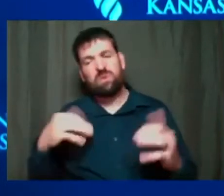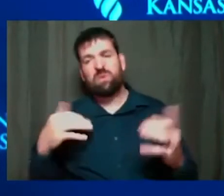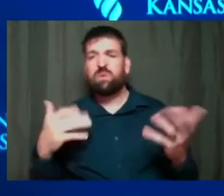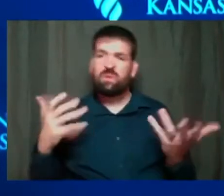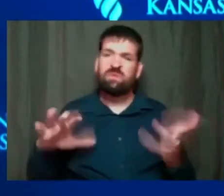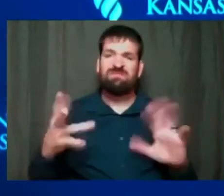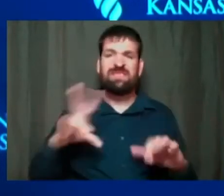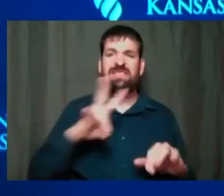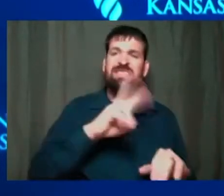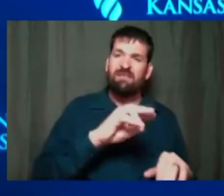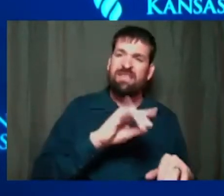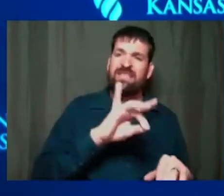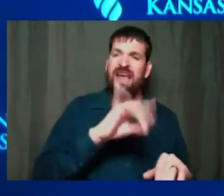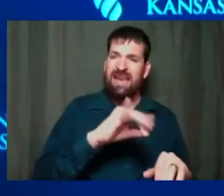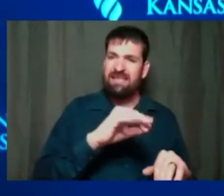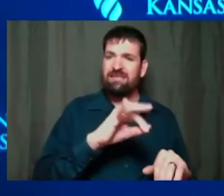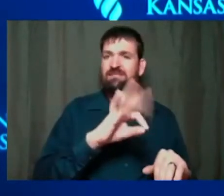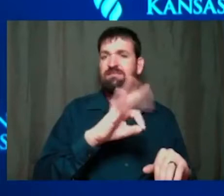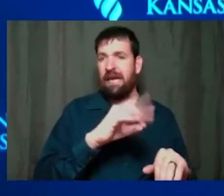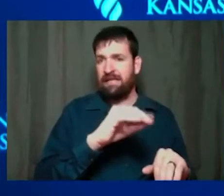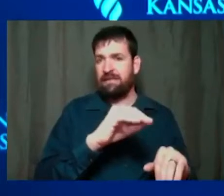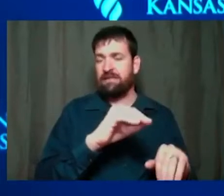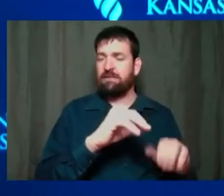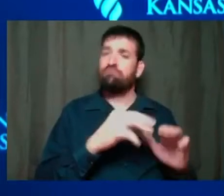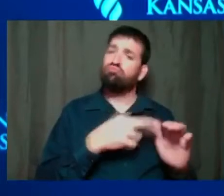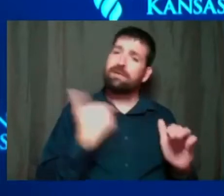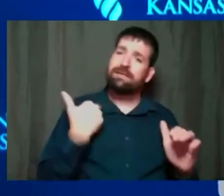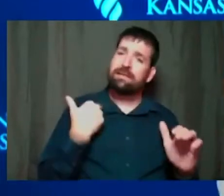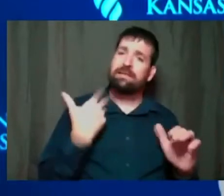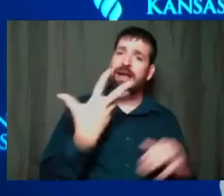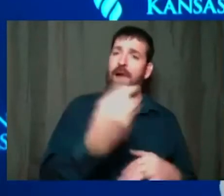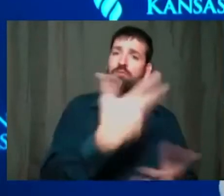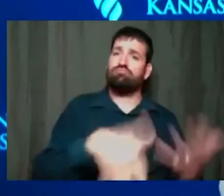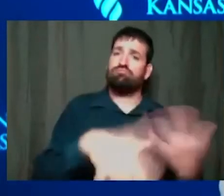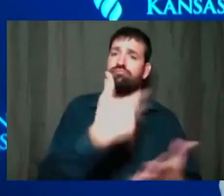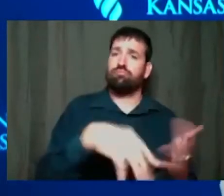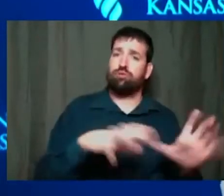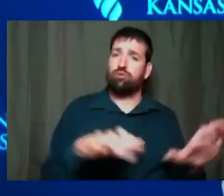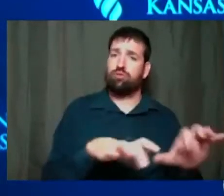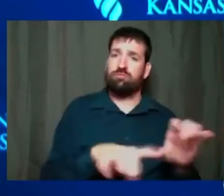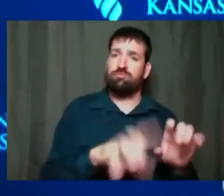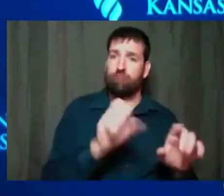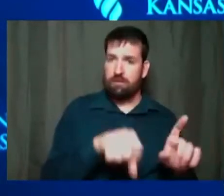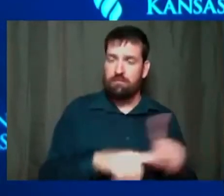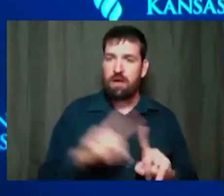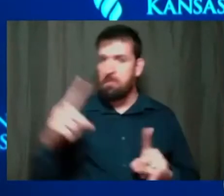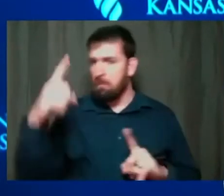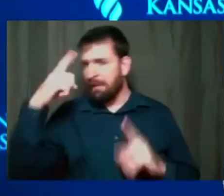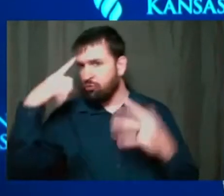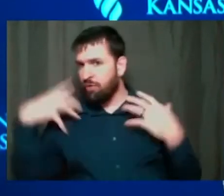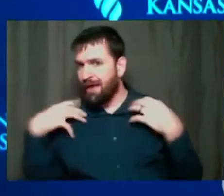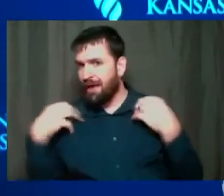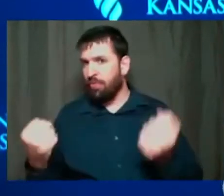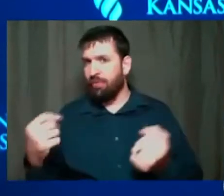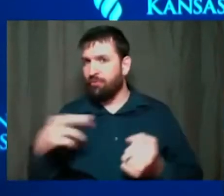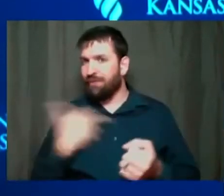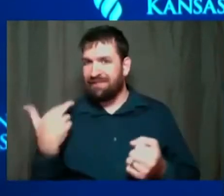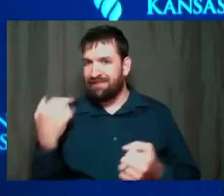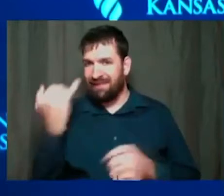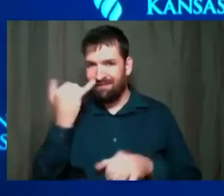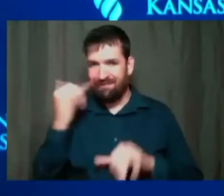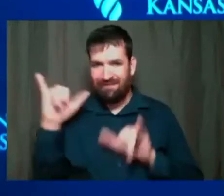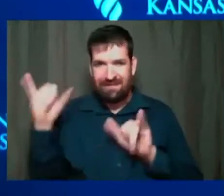and 90s in this pandemic. Yeah, it is a little riskier, but what's the mental health risk to you on the other hand, and how miserable do you want to